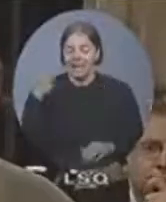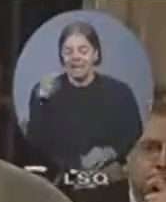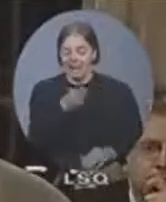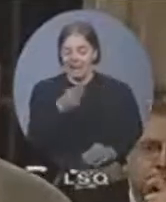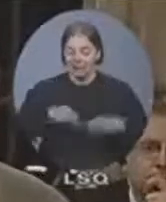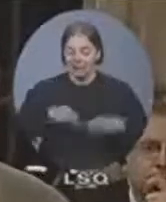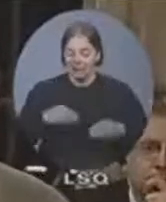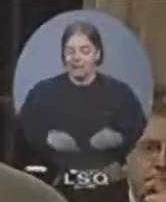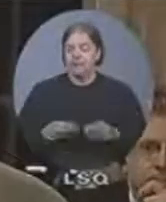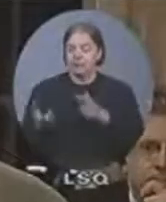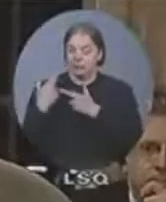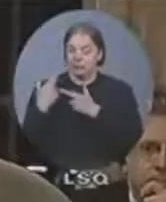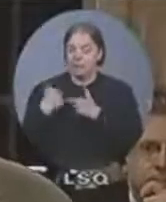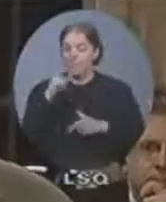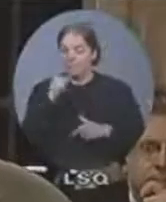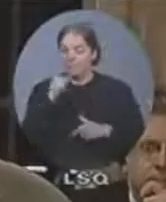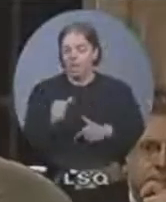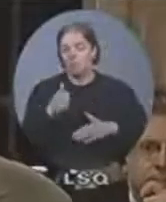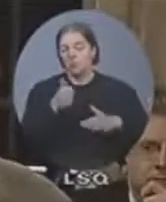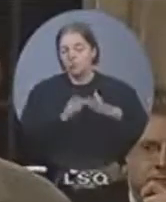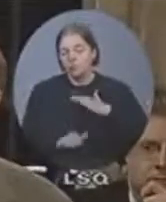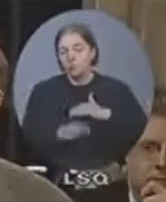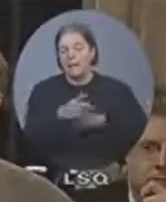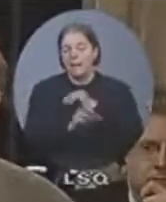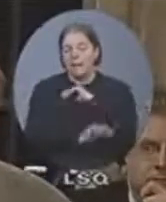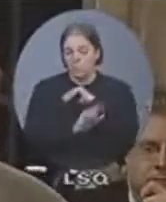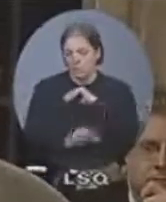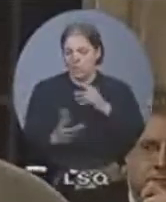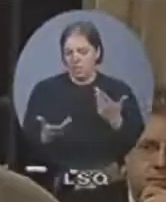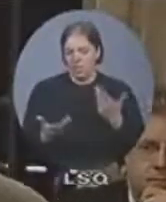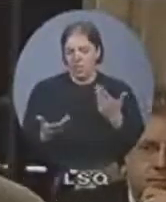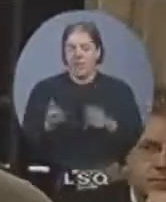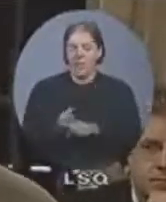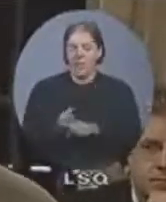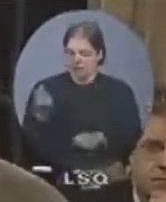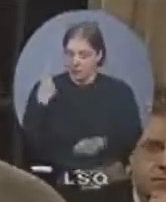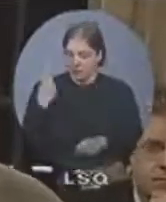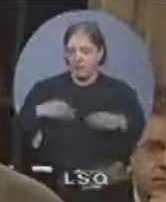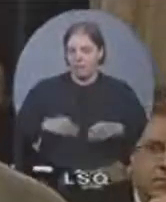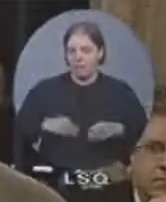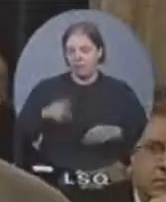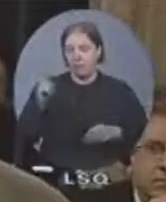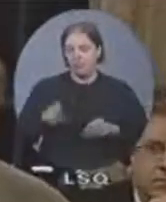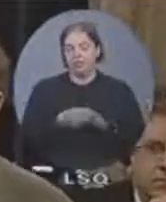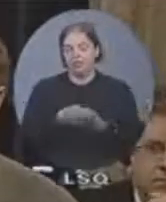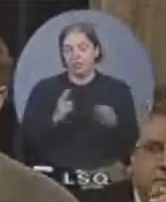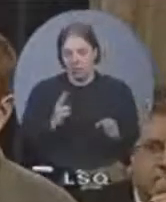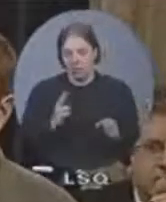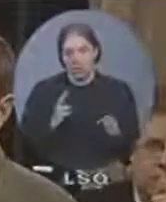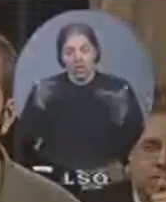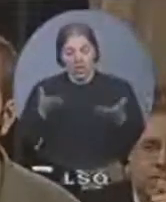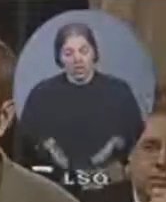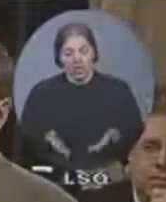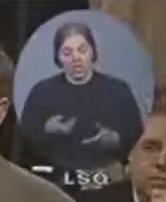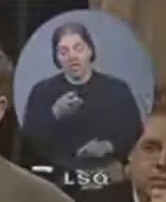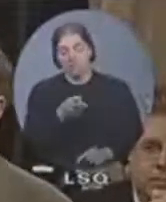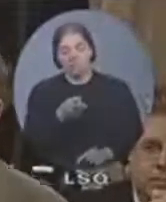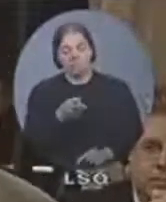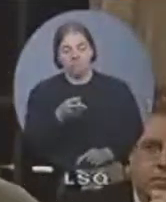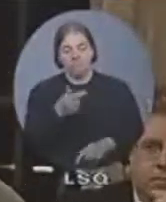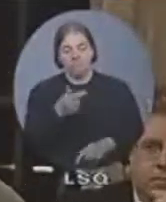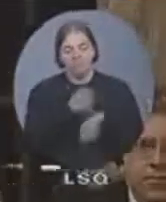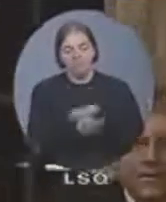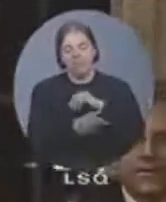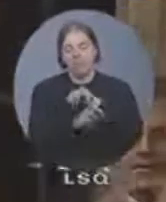year ago the minister had to resign, and today they're allowed to blame an underling, a subservient person, for all the responsibility